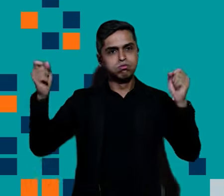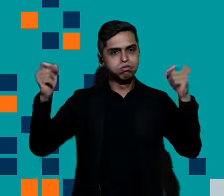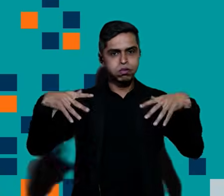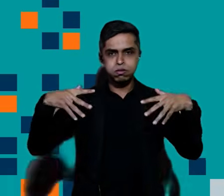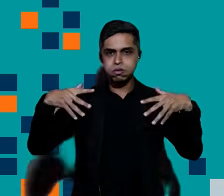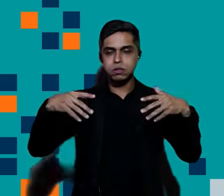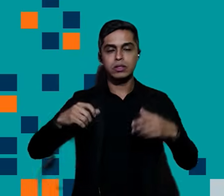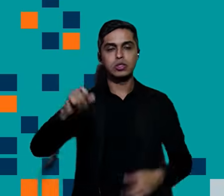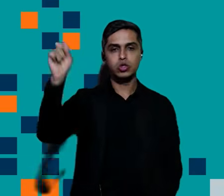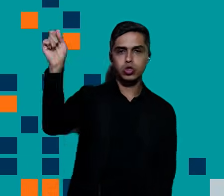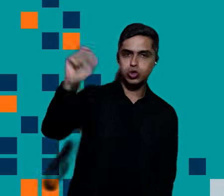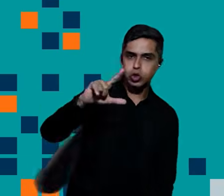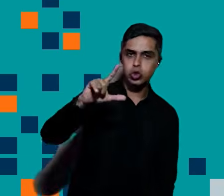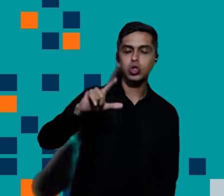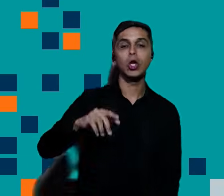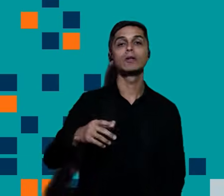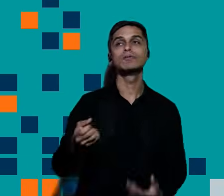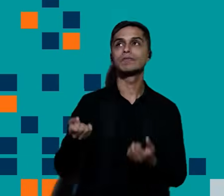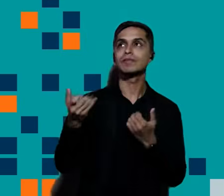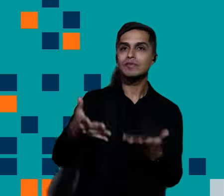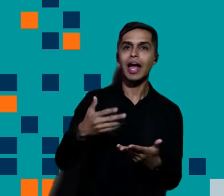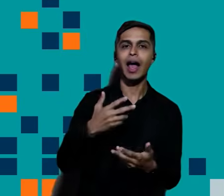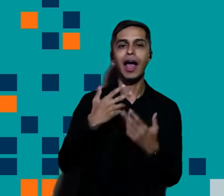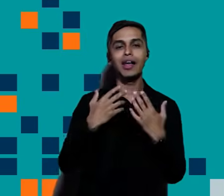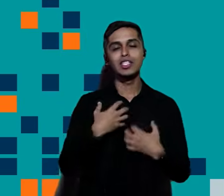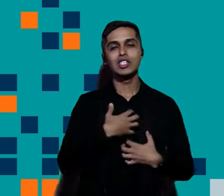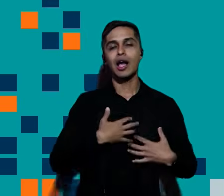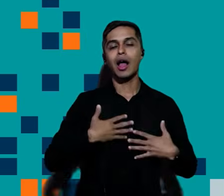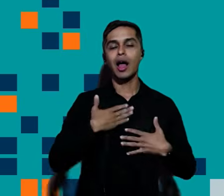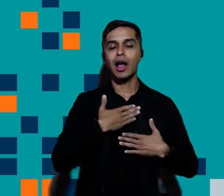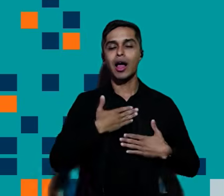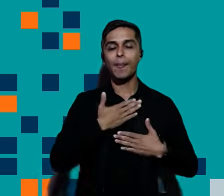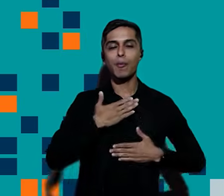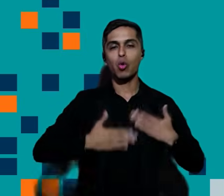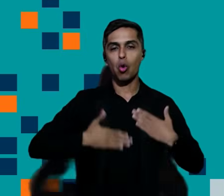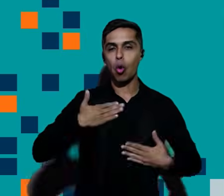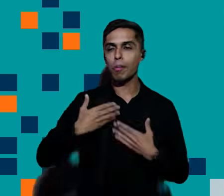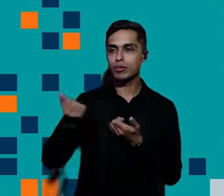So every portion of the hospital is very, very close to daylight.